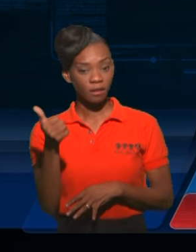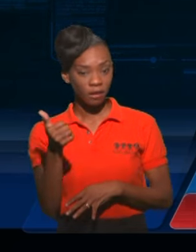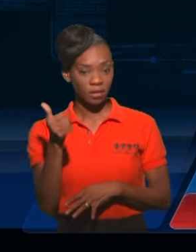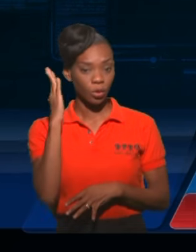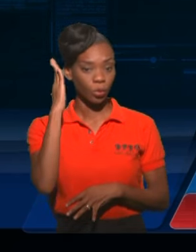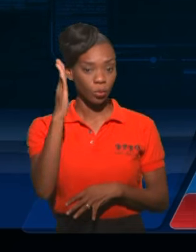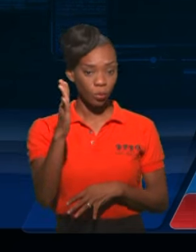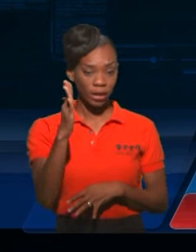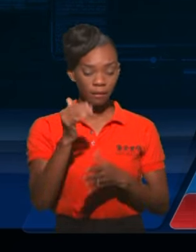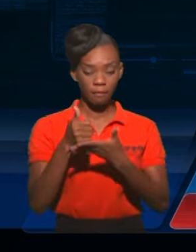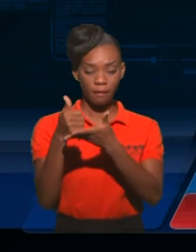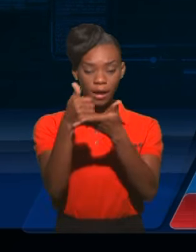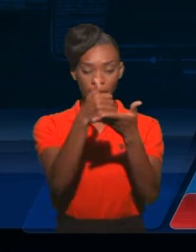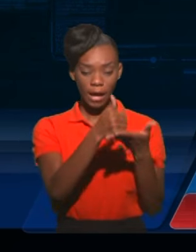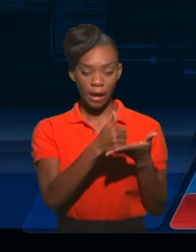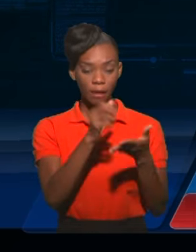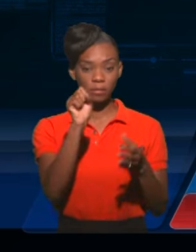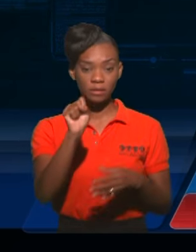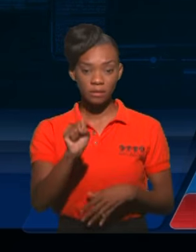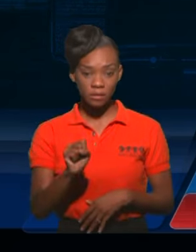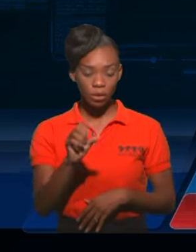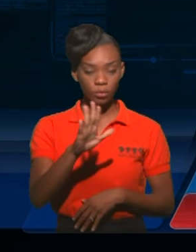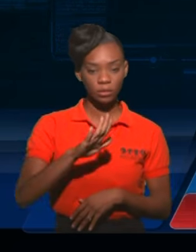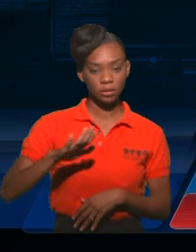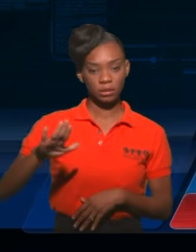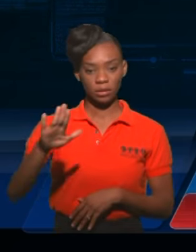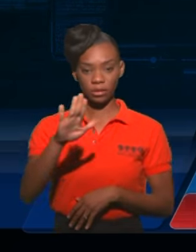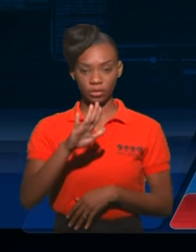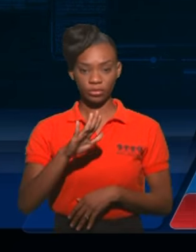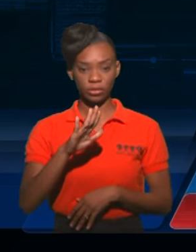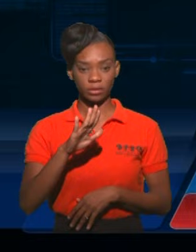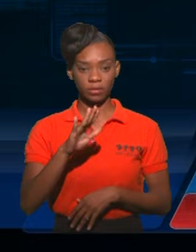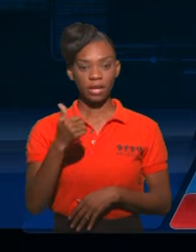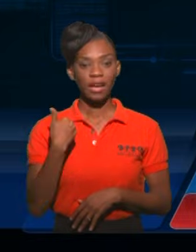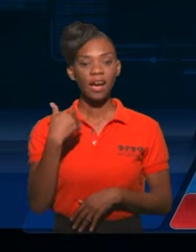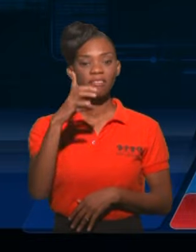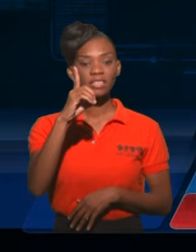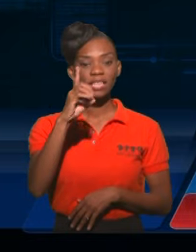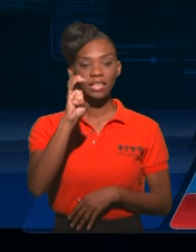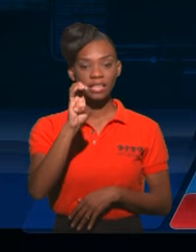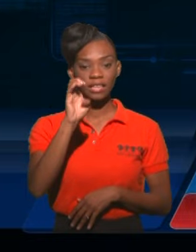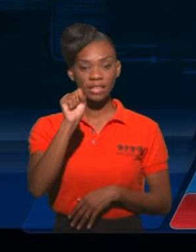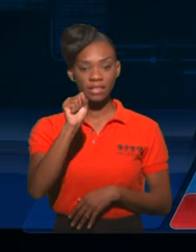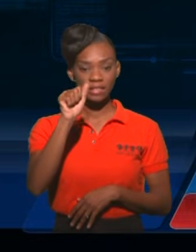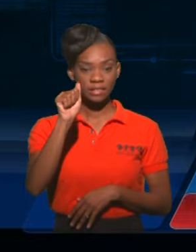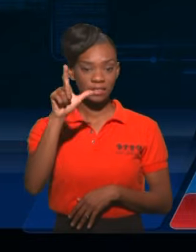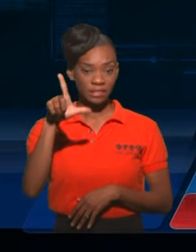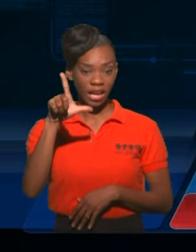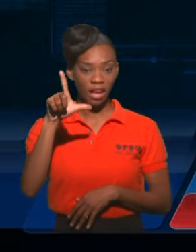zones. An increase in Seven Seas desalination production by an additional